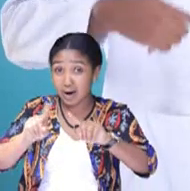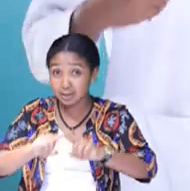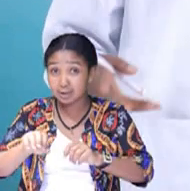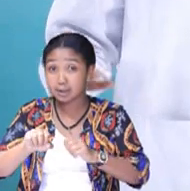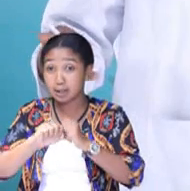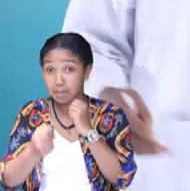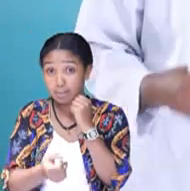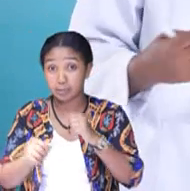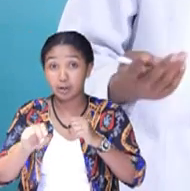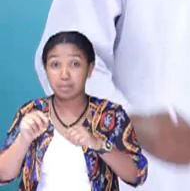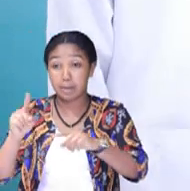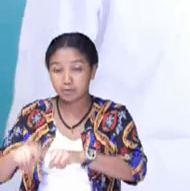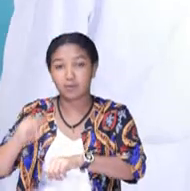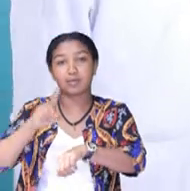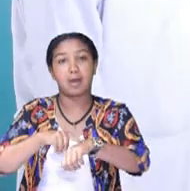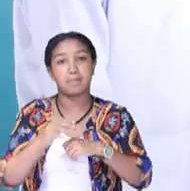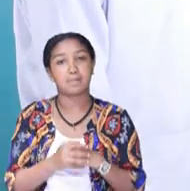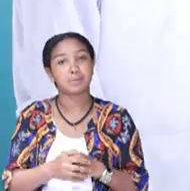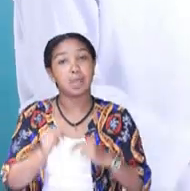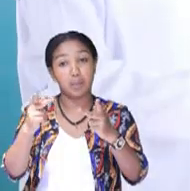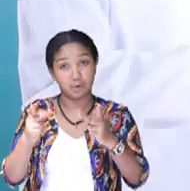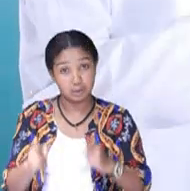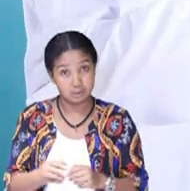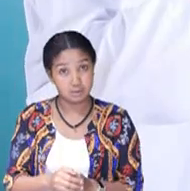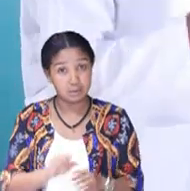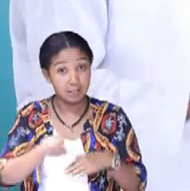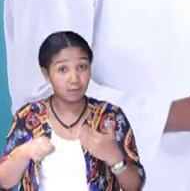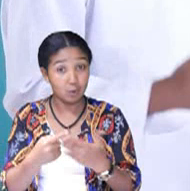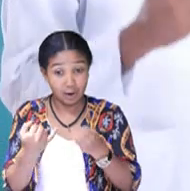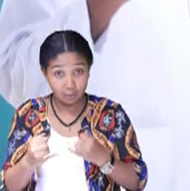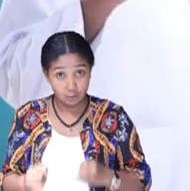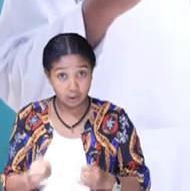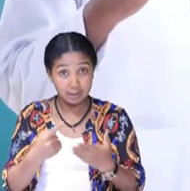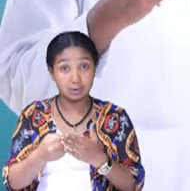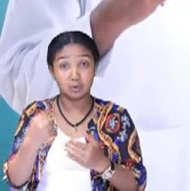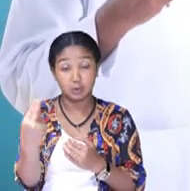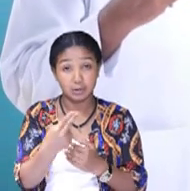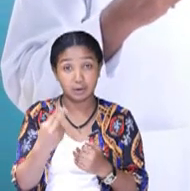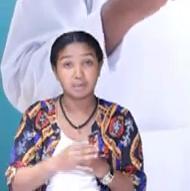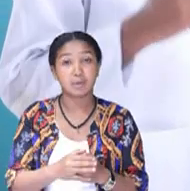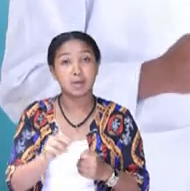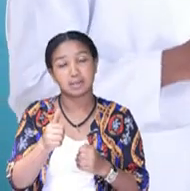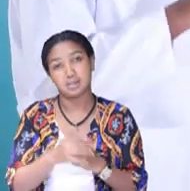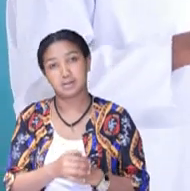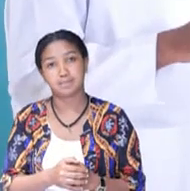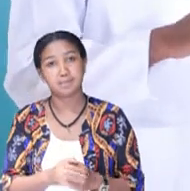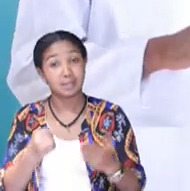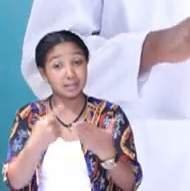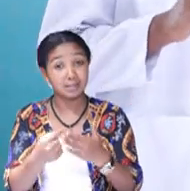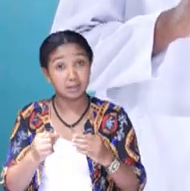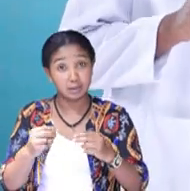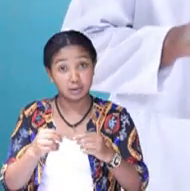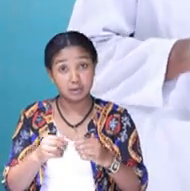or depends with time and position as well. Therefore, we can categorize it using acceleration. In